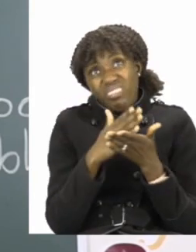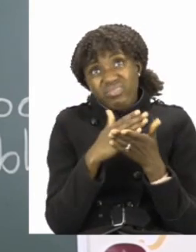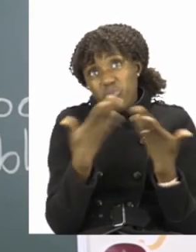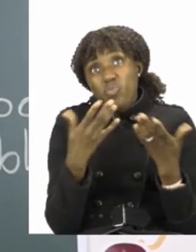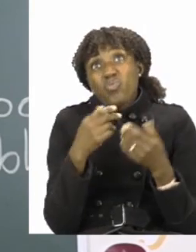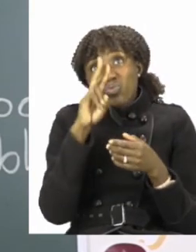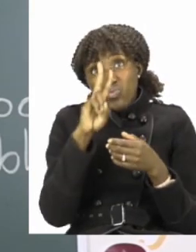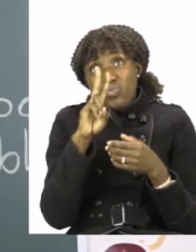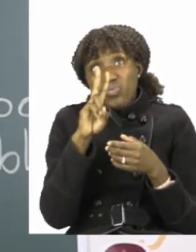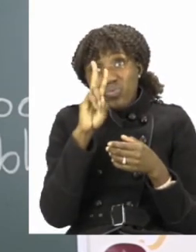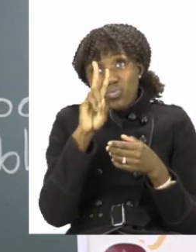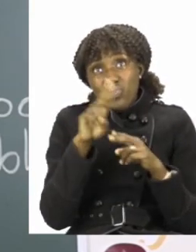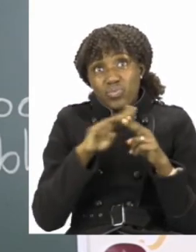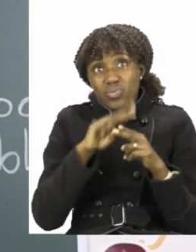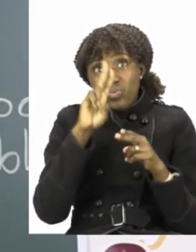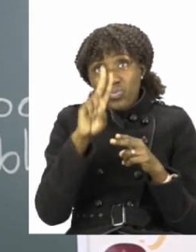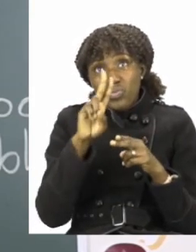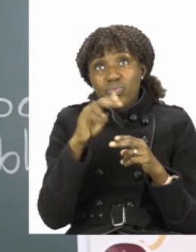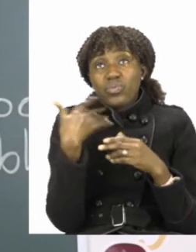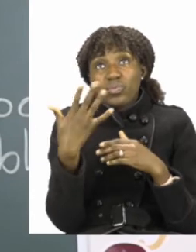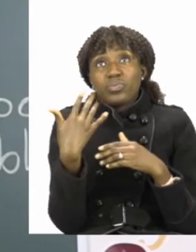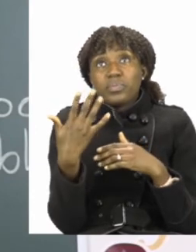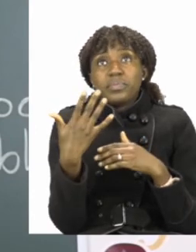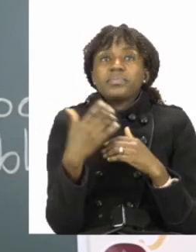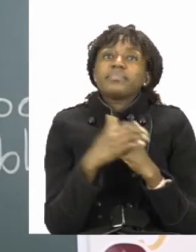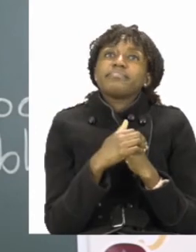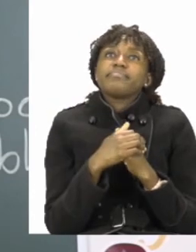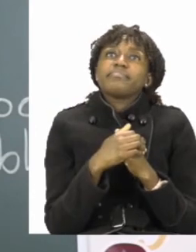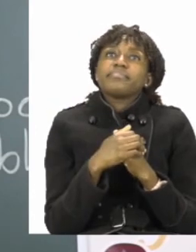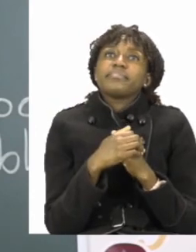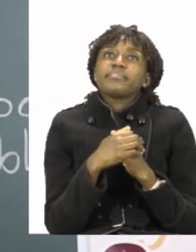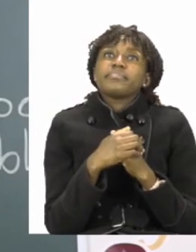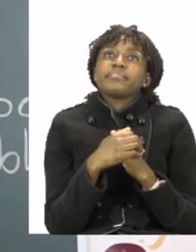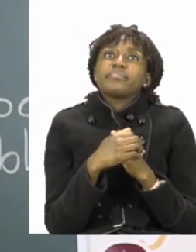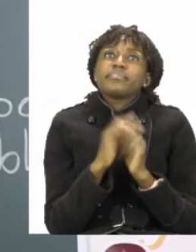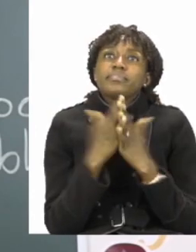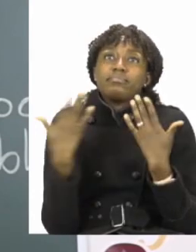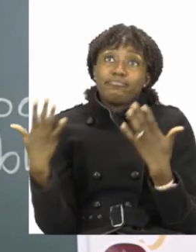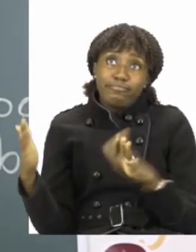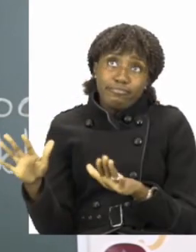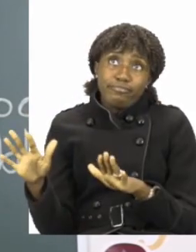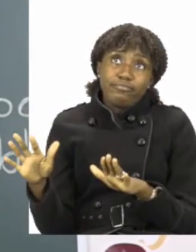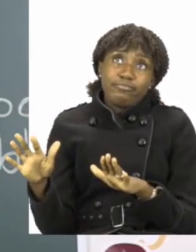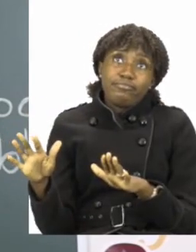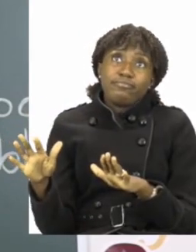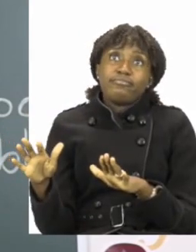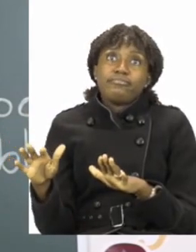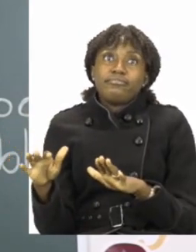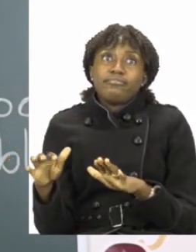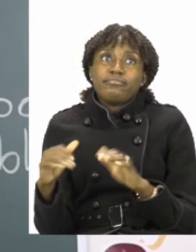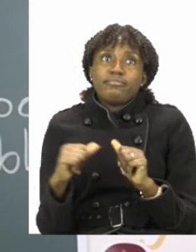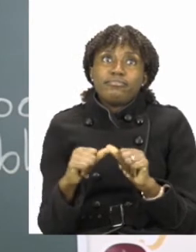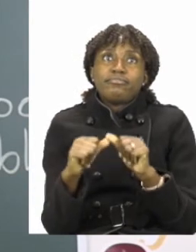2. Now that we have mentioned the book and measured it, let's now take